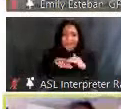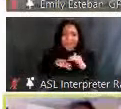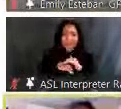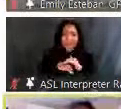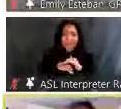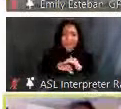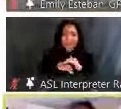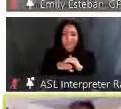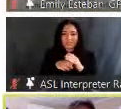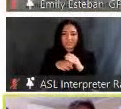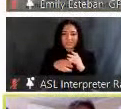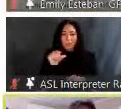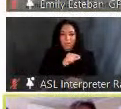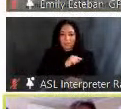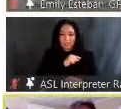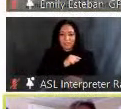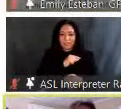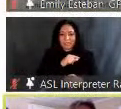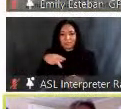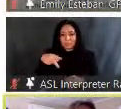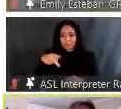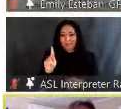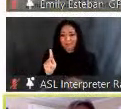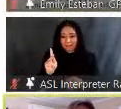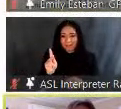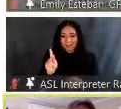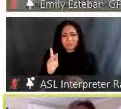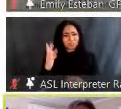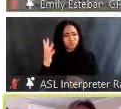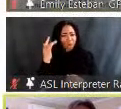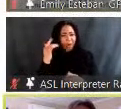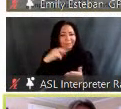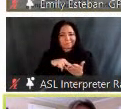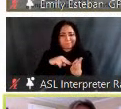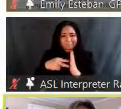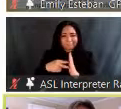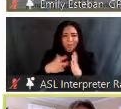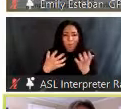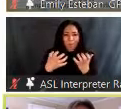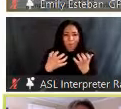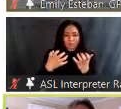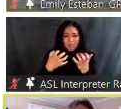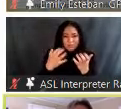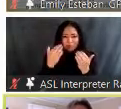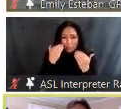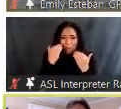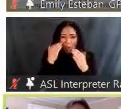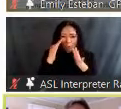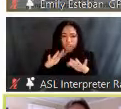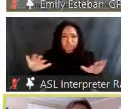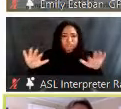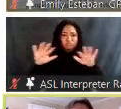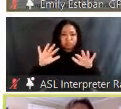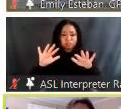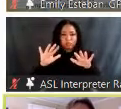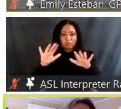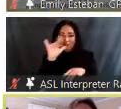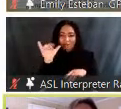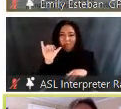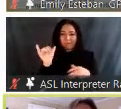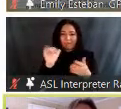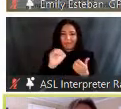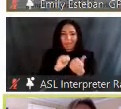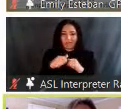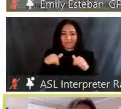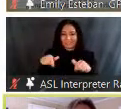quality pre-K. And so why do we want to define the organizational landscape? How does this task help the work